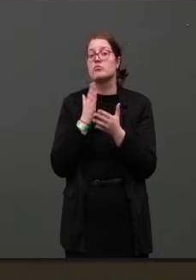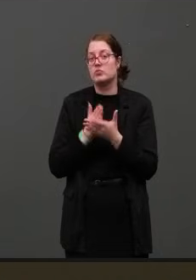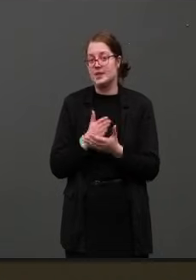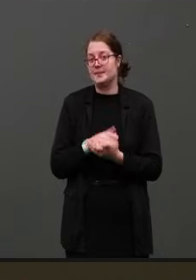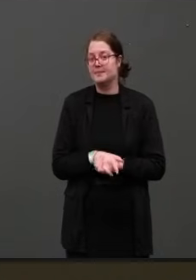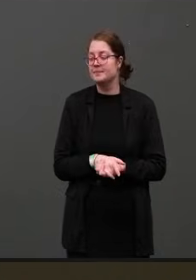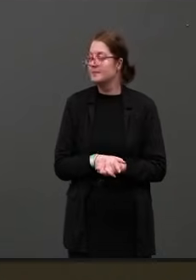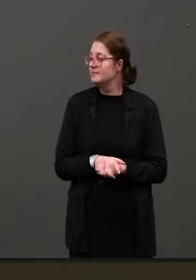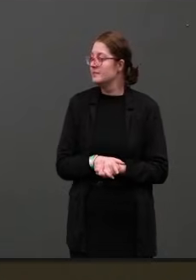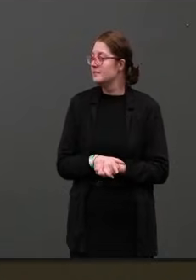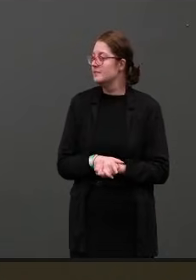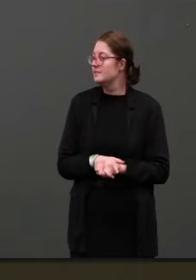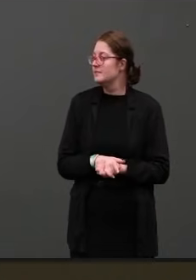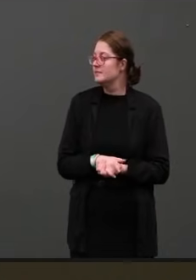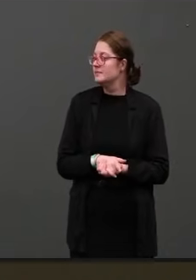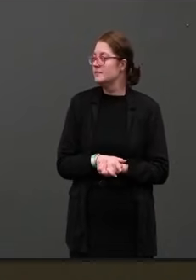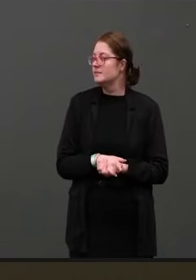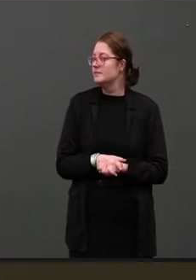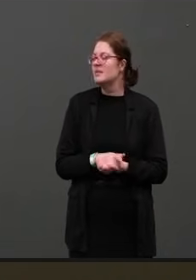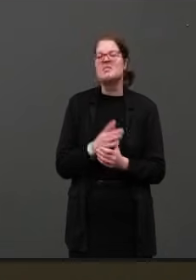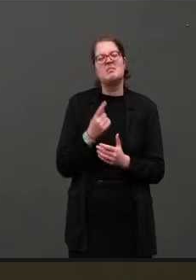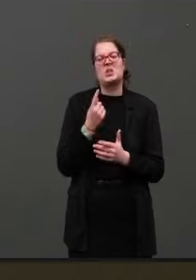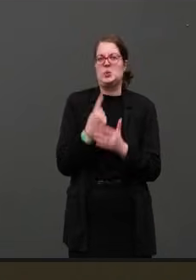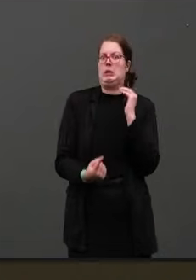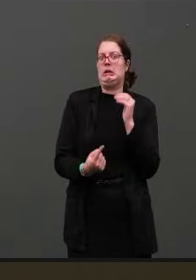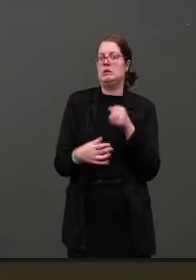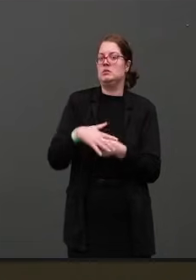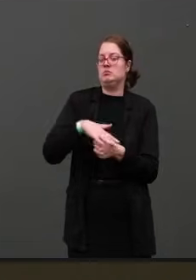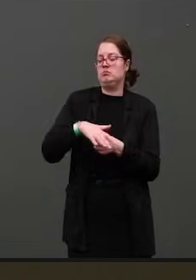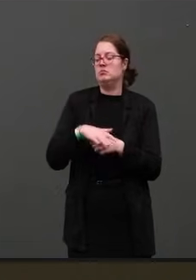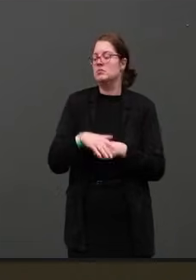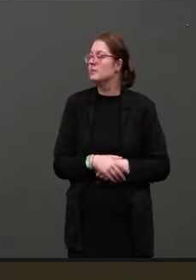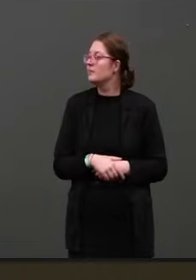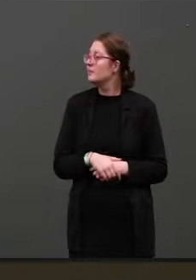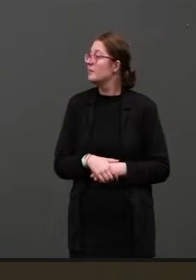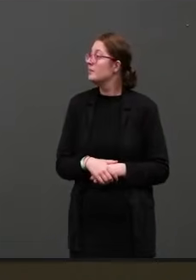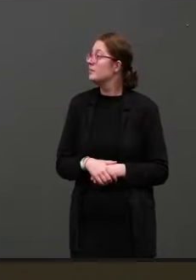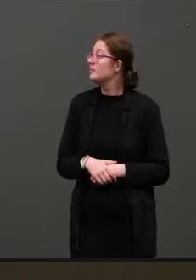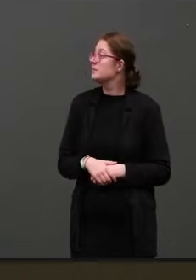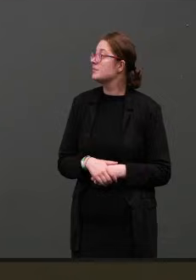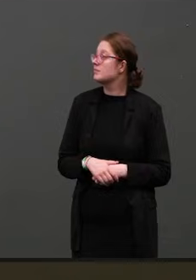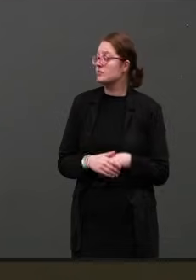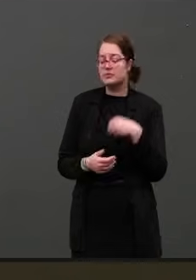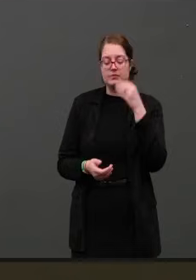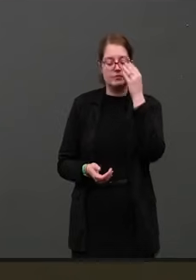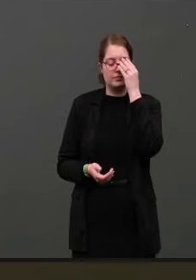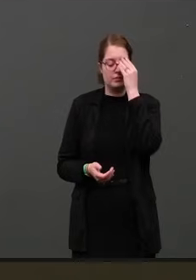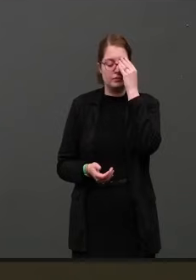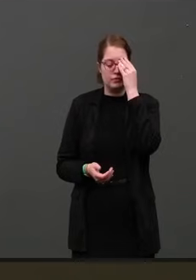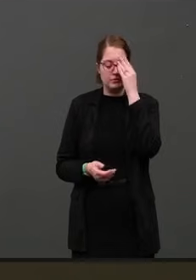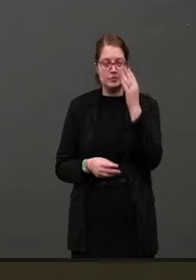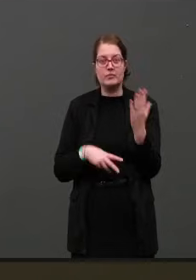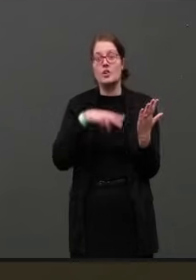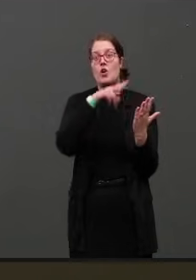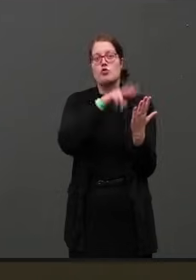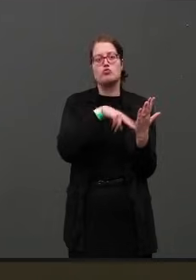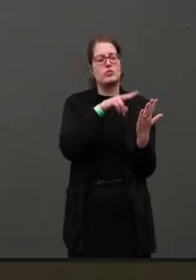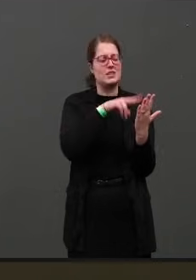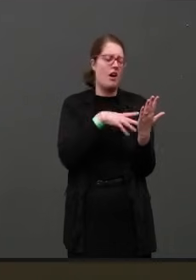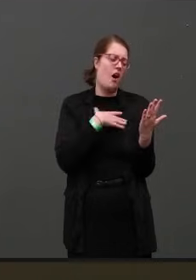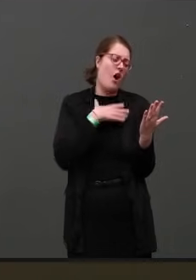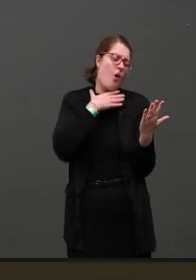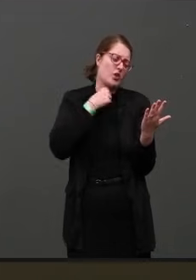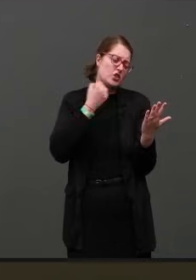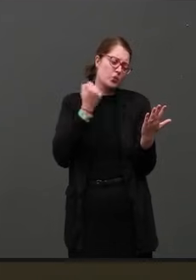obviously, that is an edge case. Now, I said in ways that the reader wishes they would behave, but it's important to note this isn't about